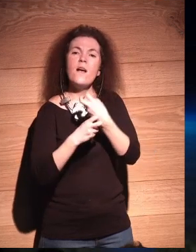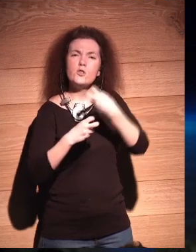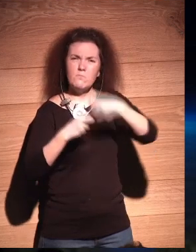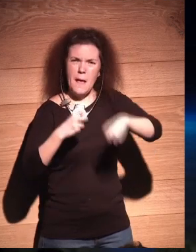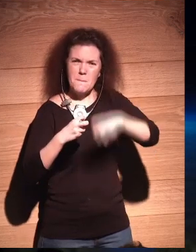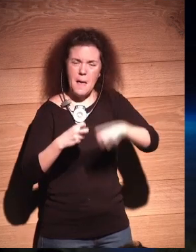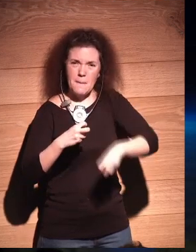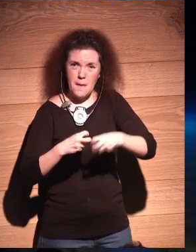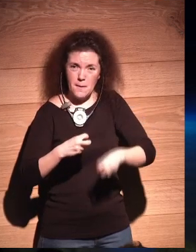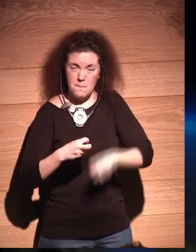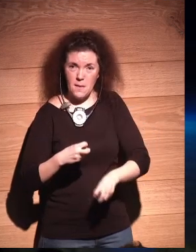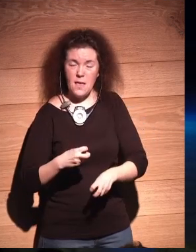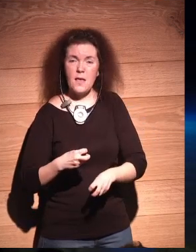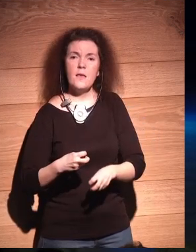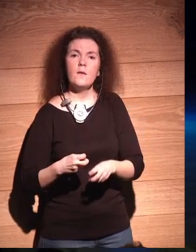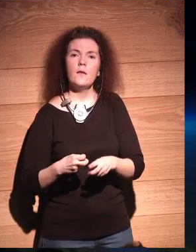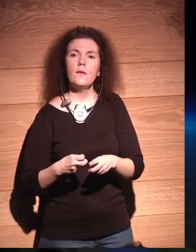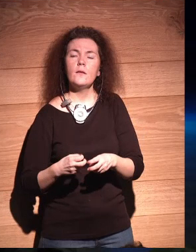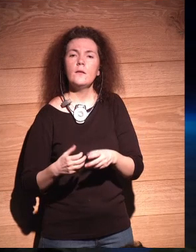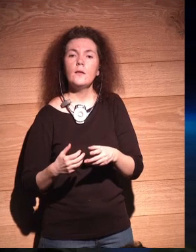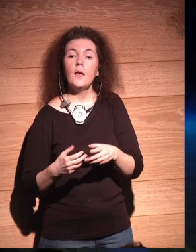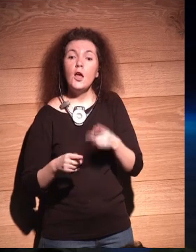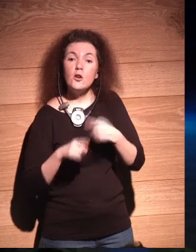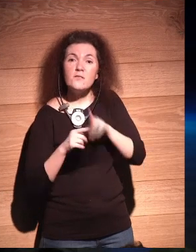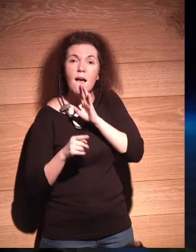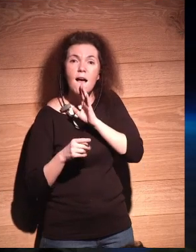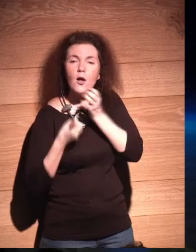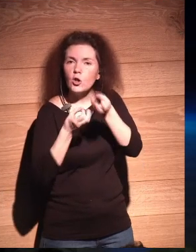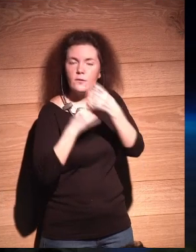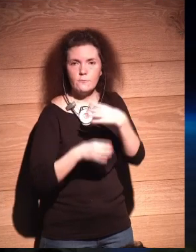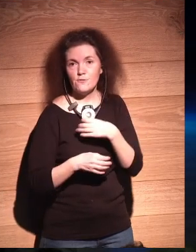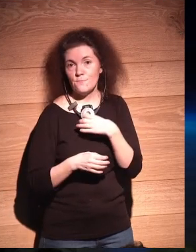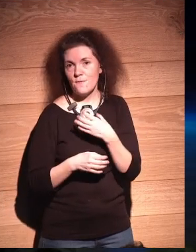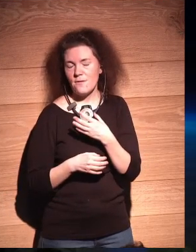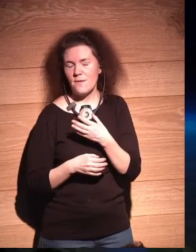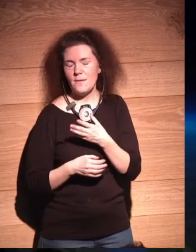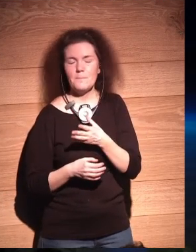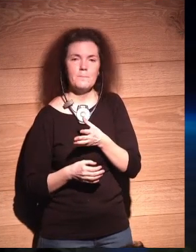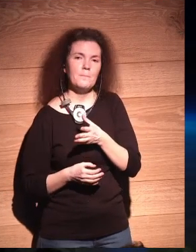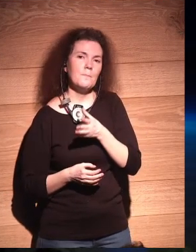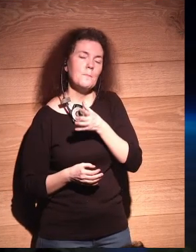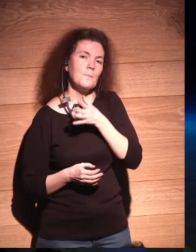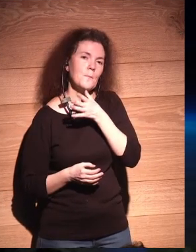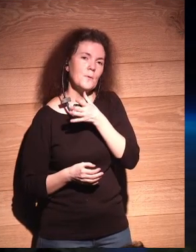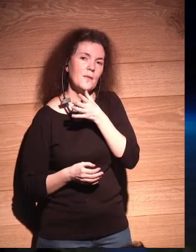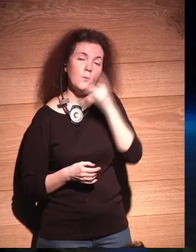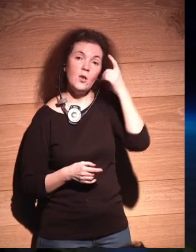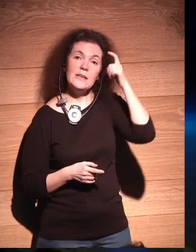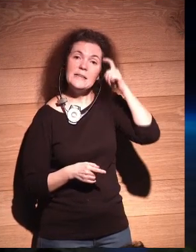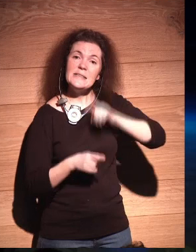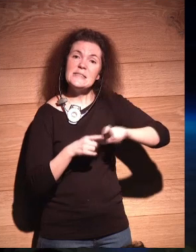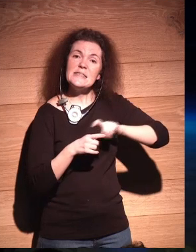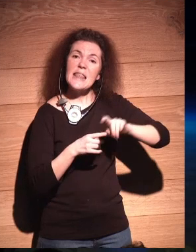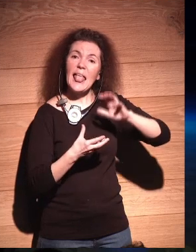course, we were not allowed to say any of those things because you're not allowed to say. For example, American psychiatrists were at every single